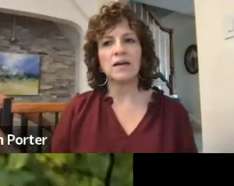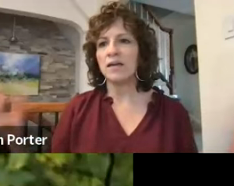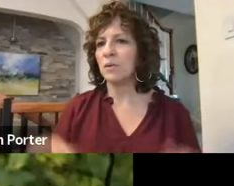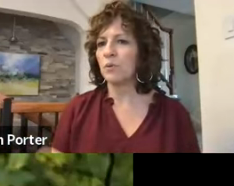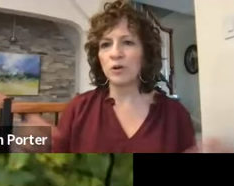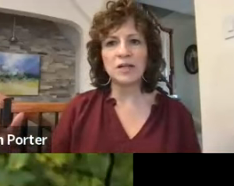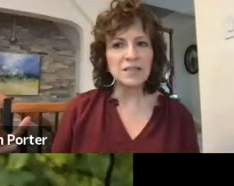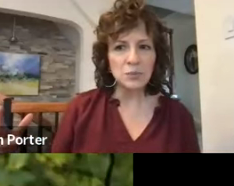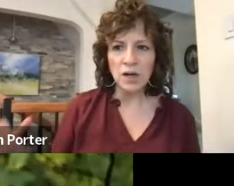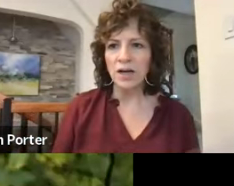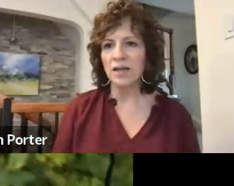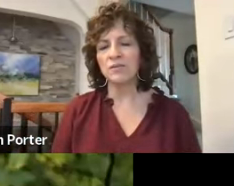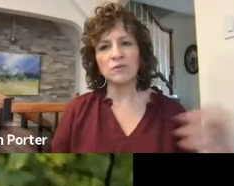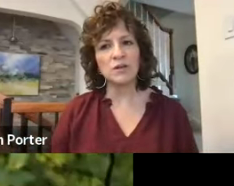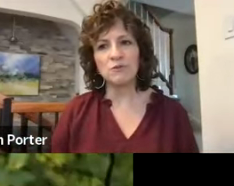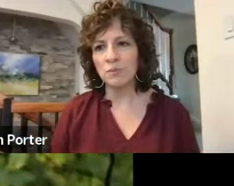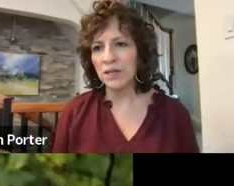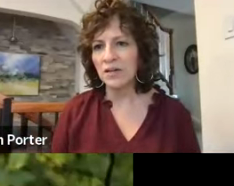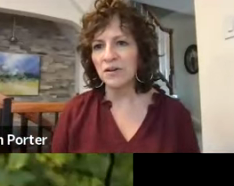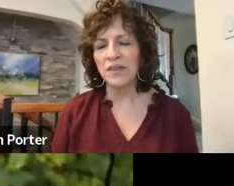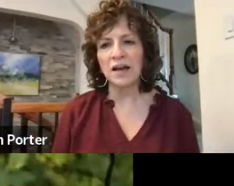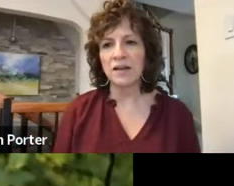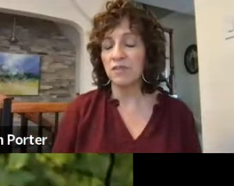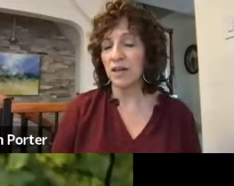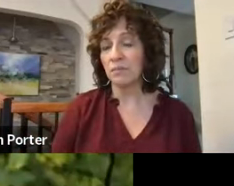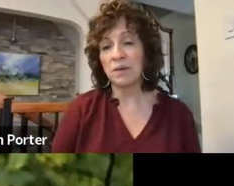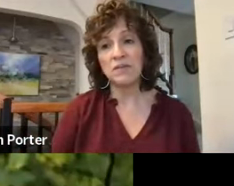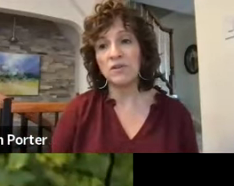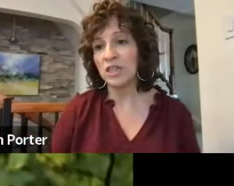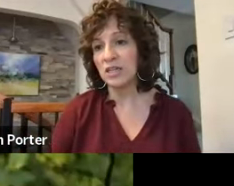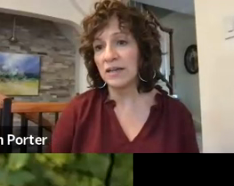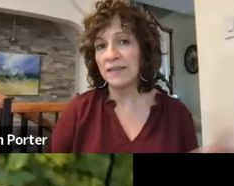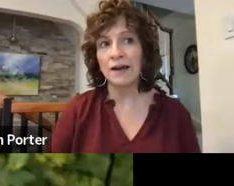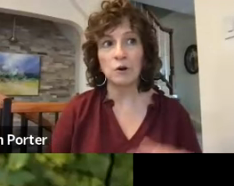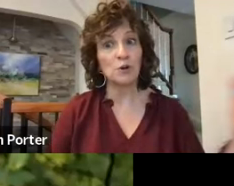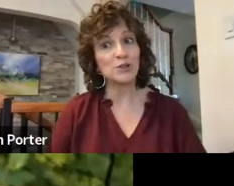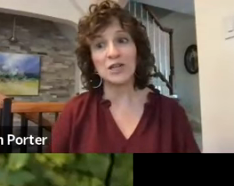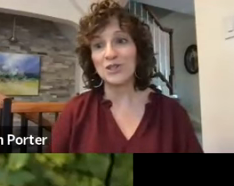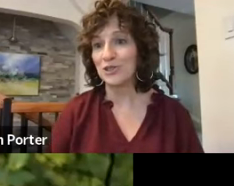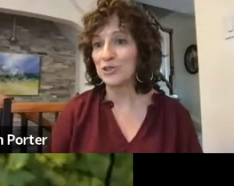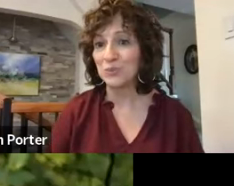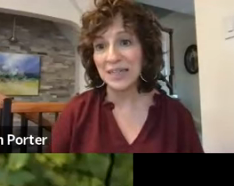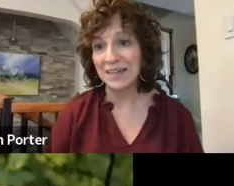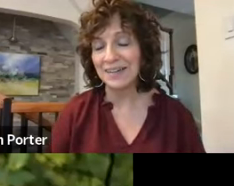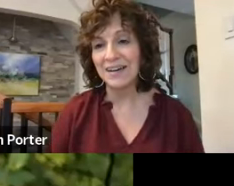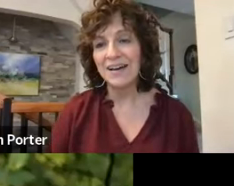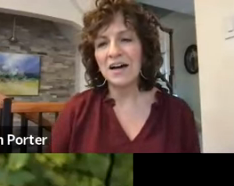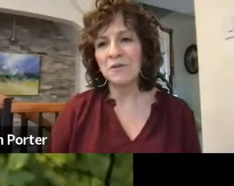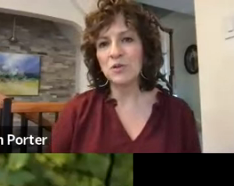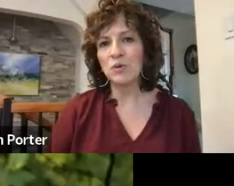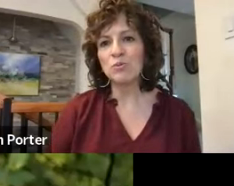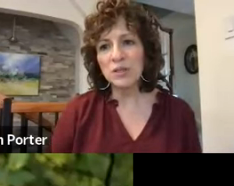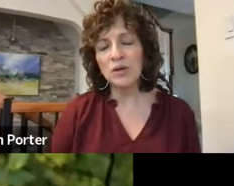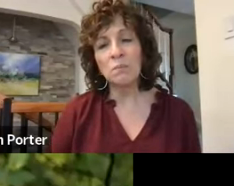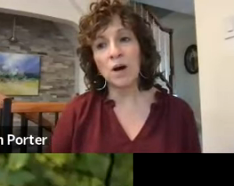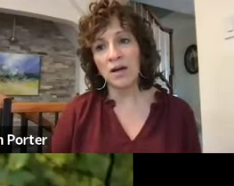like, pouring a glass of wine, running for a beer, that kind of thing, and maybe even articulating that, posting it on social media.